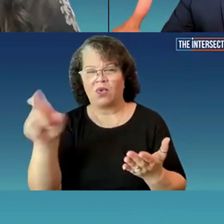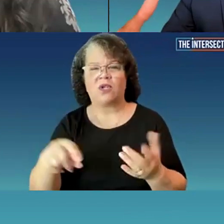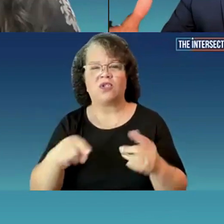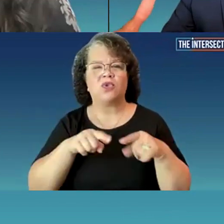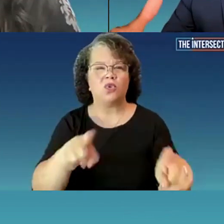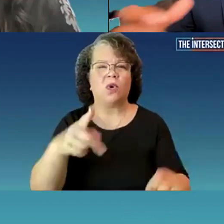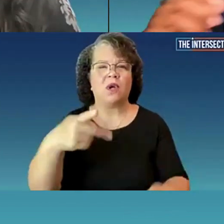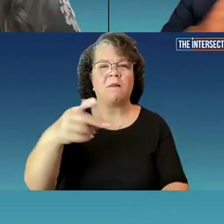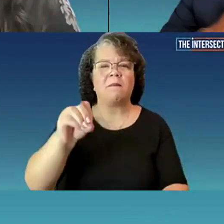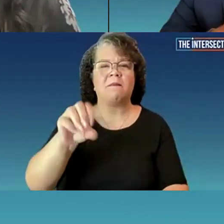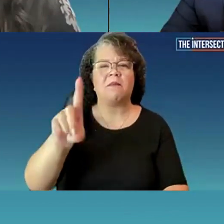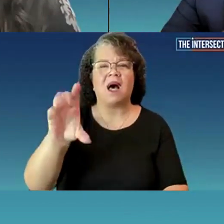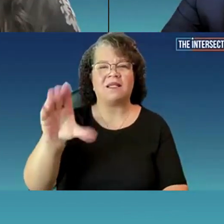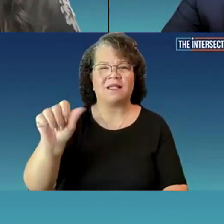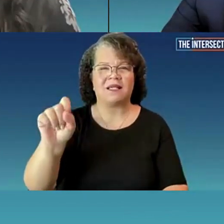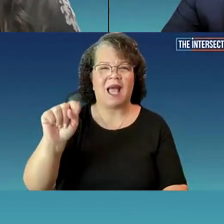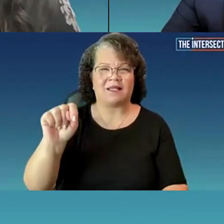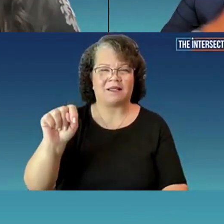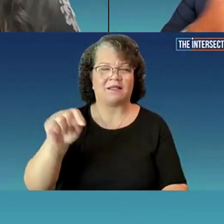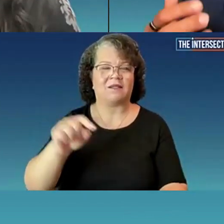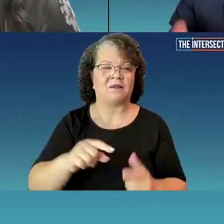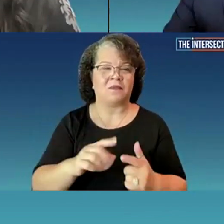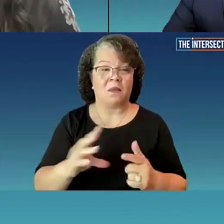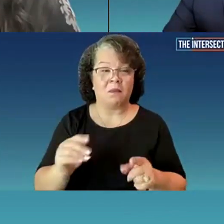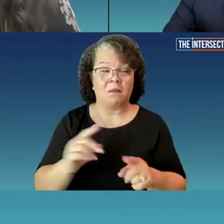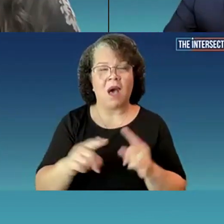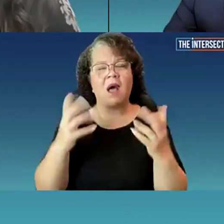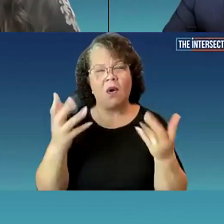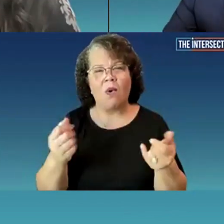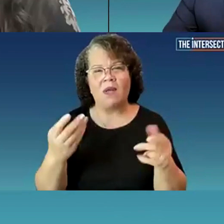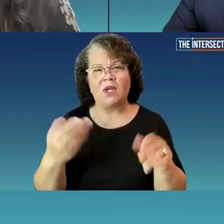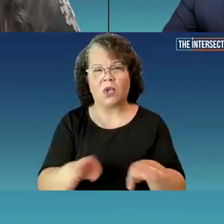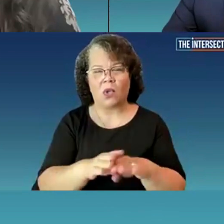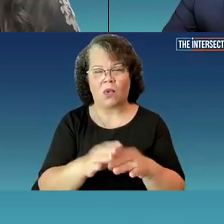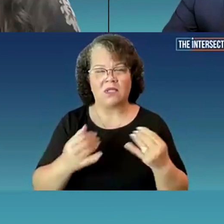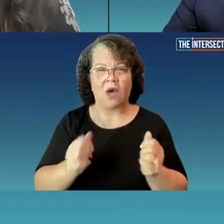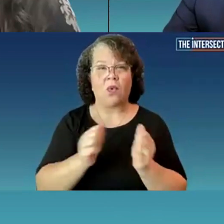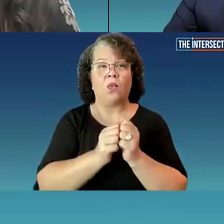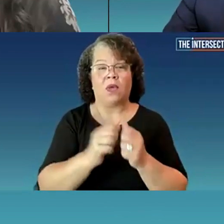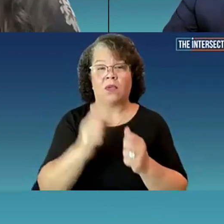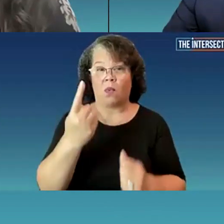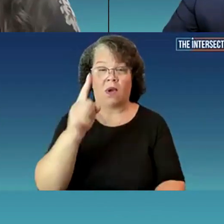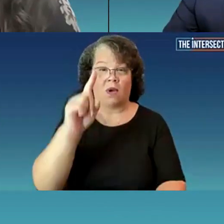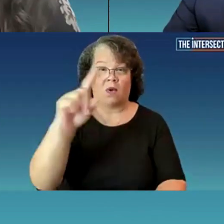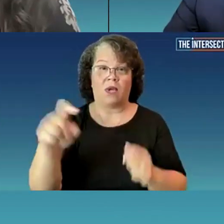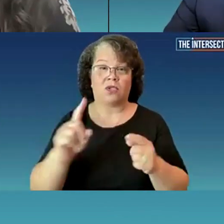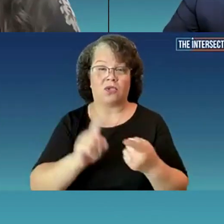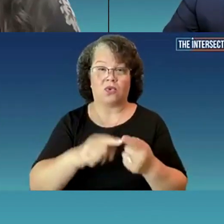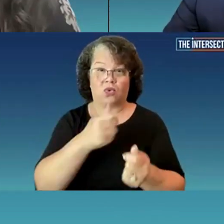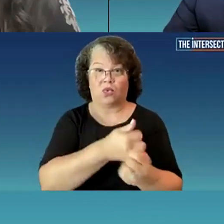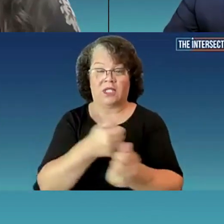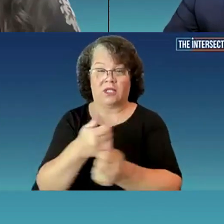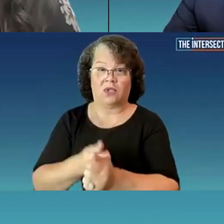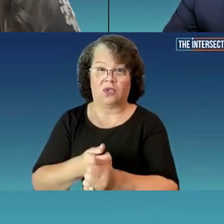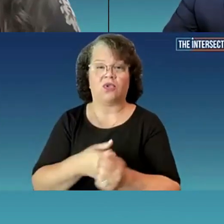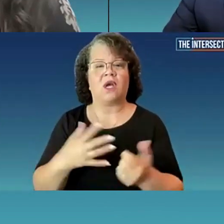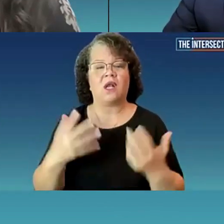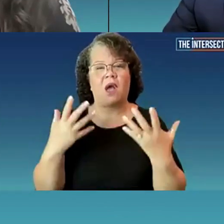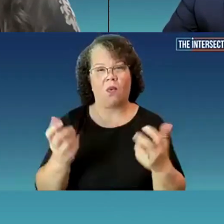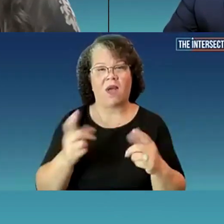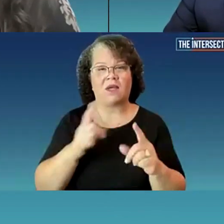as many of those as we can in the podcast episode. But I want to close us out with a question to each of you. And I want you to answer